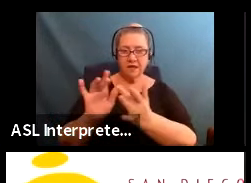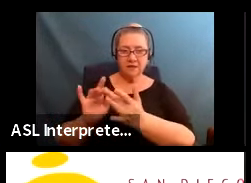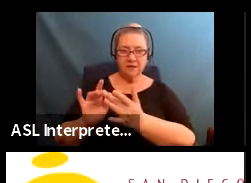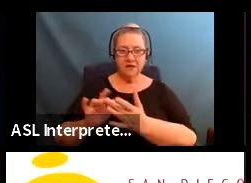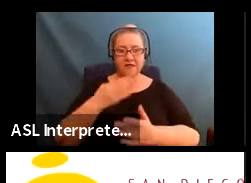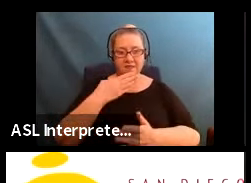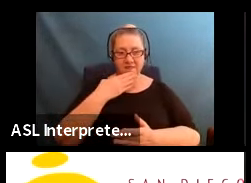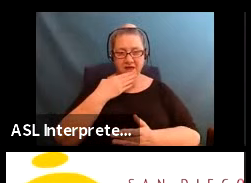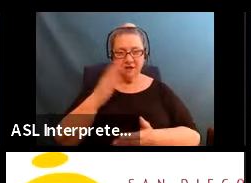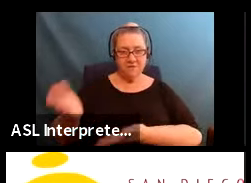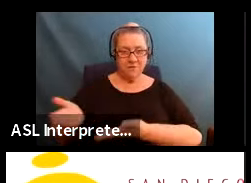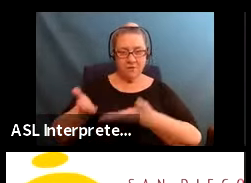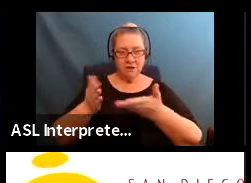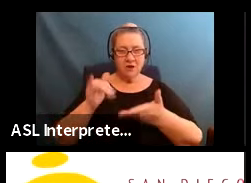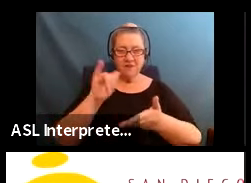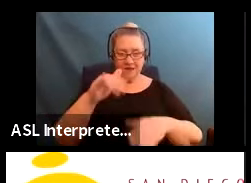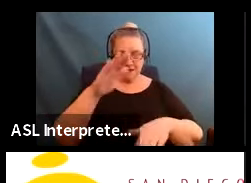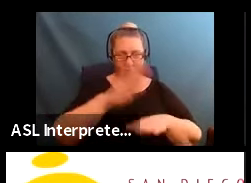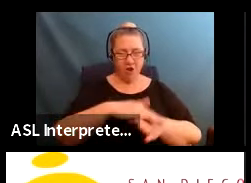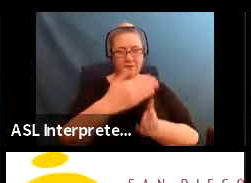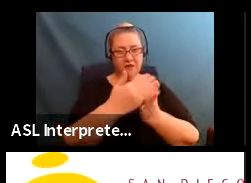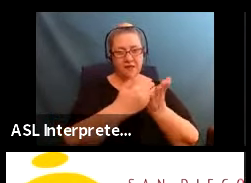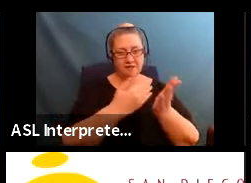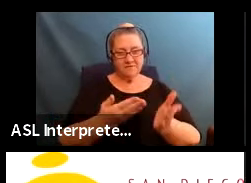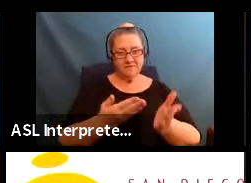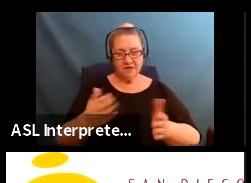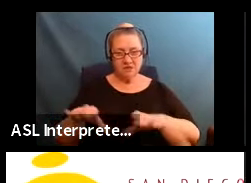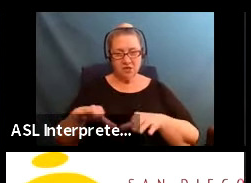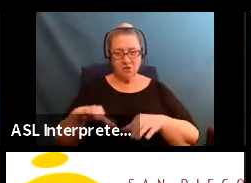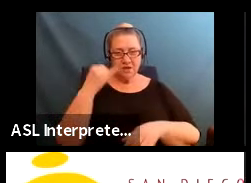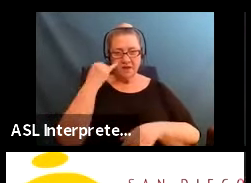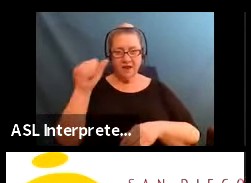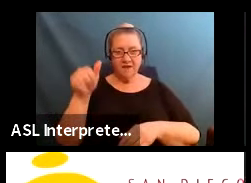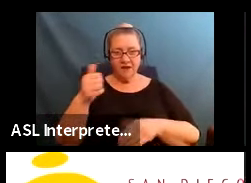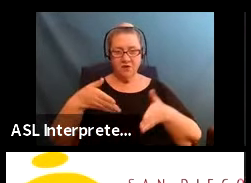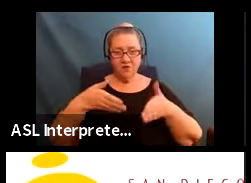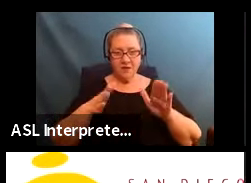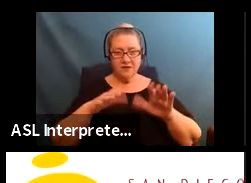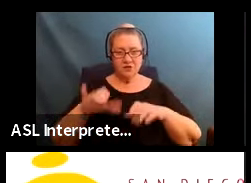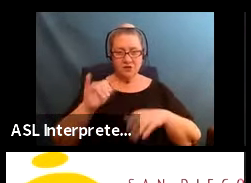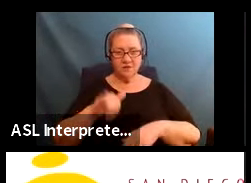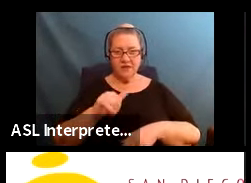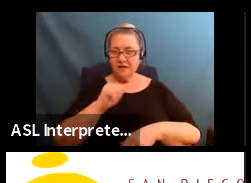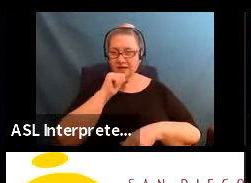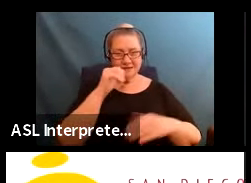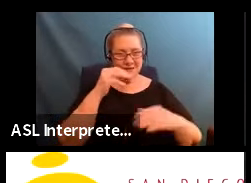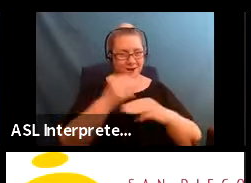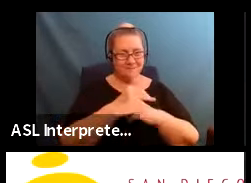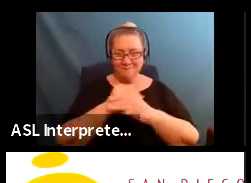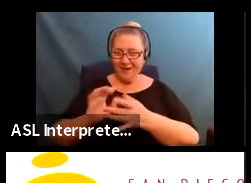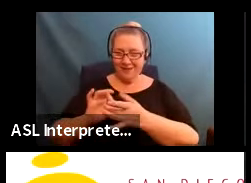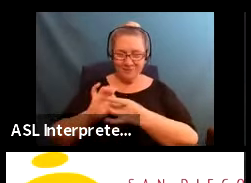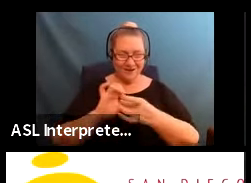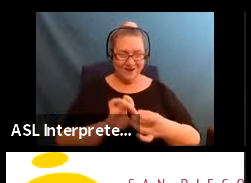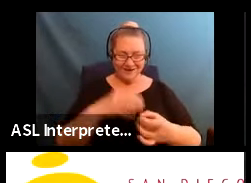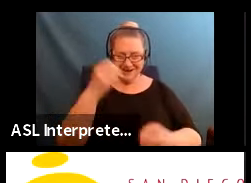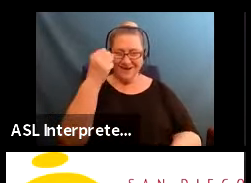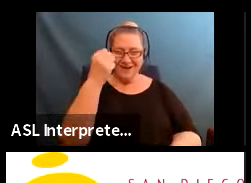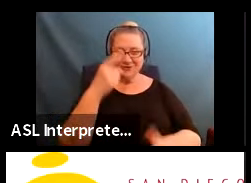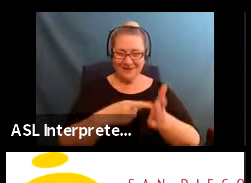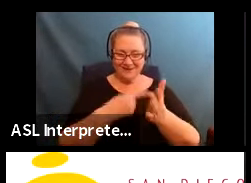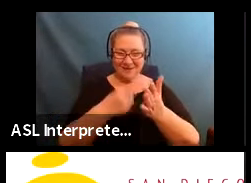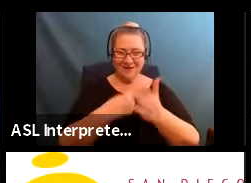of things to do. If there's other ways that we can do that, Maria, that's not math related, because I understand sometimes we all